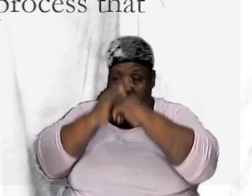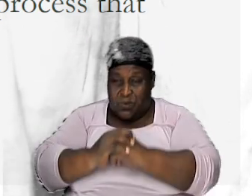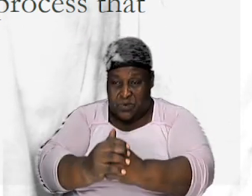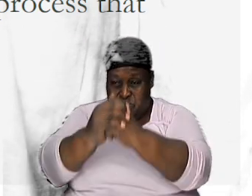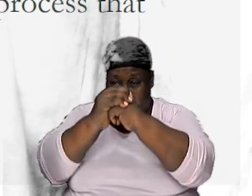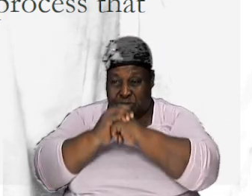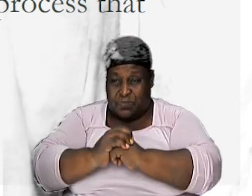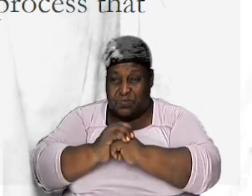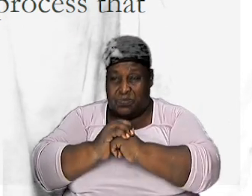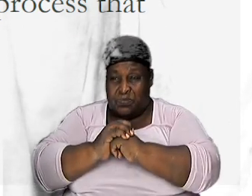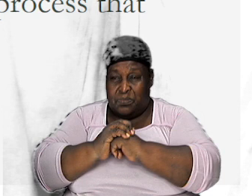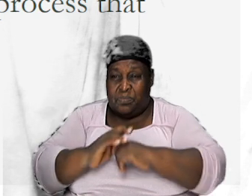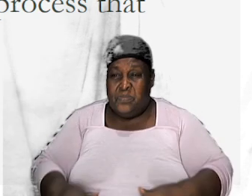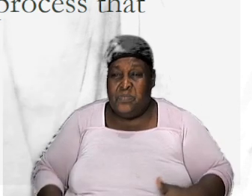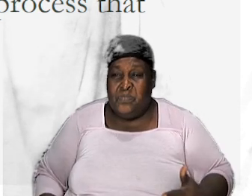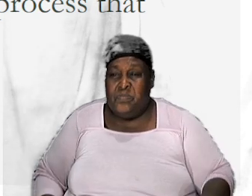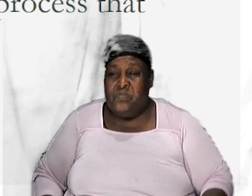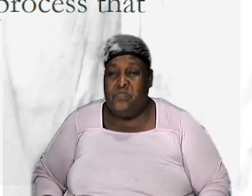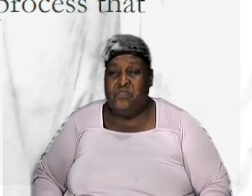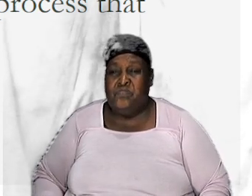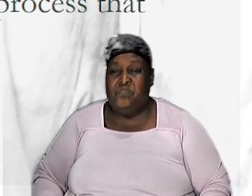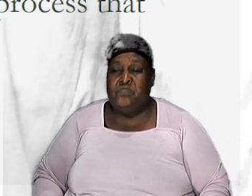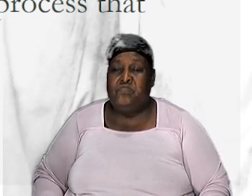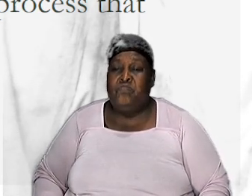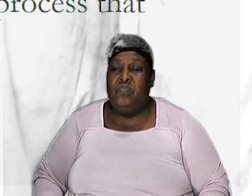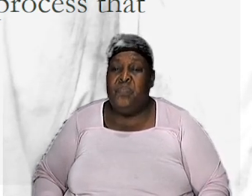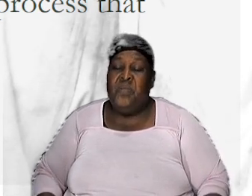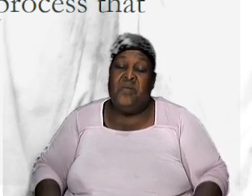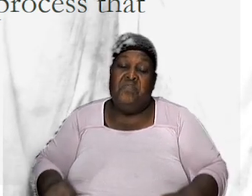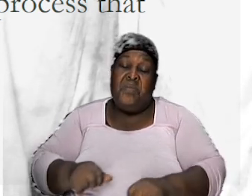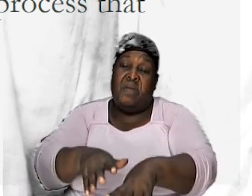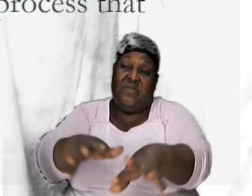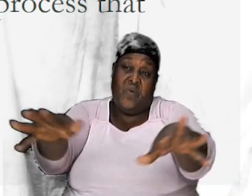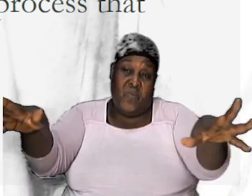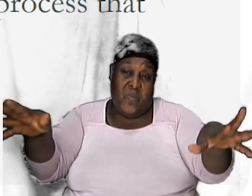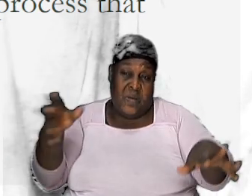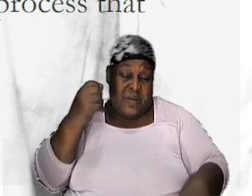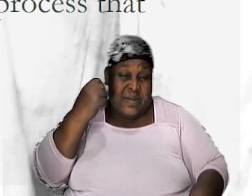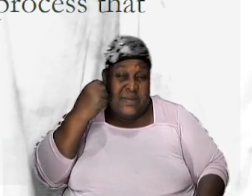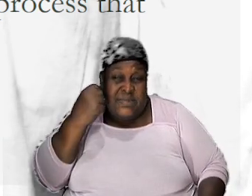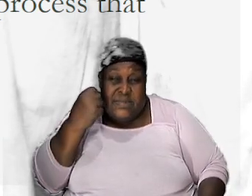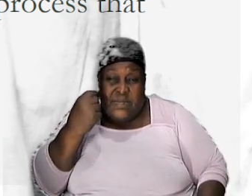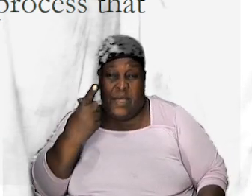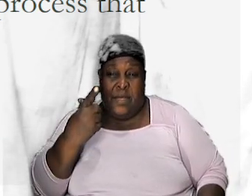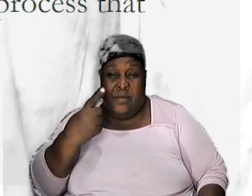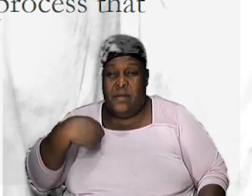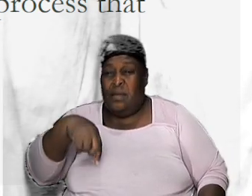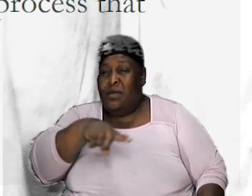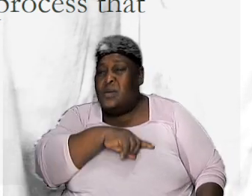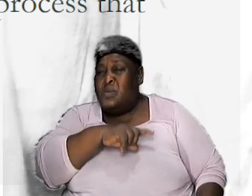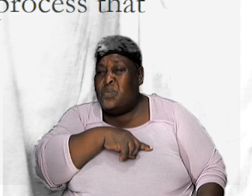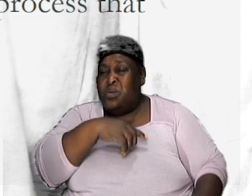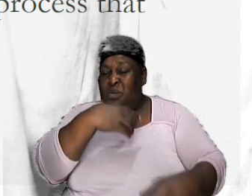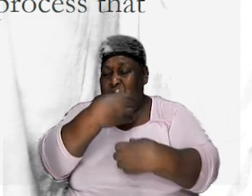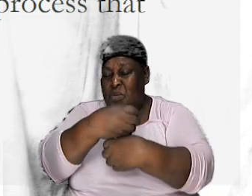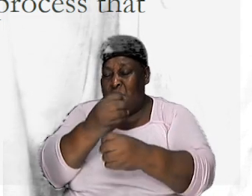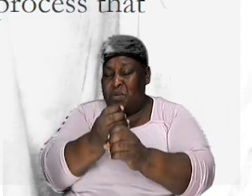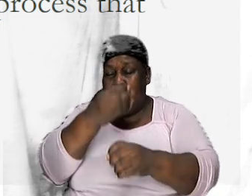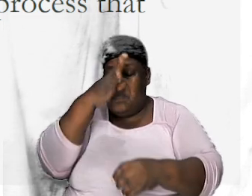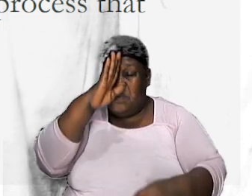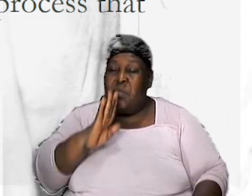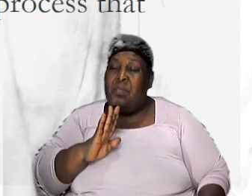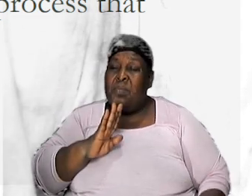worship. But every one of us must understand that we were all created by